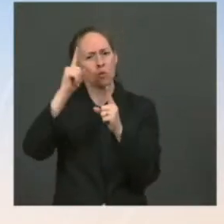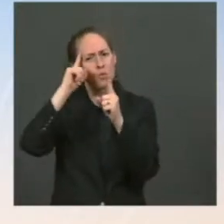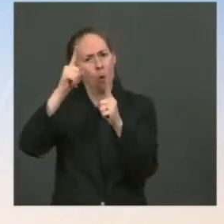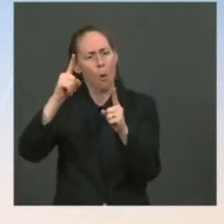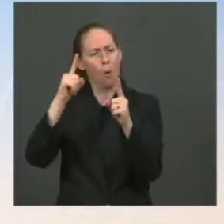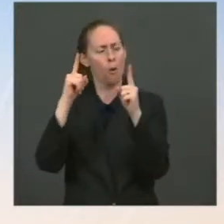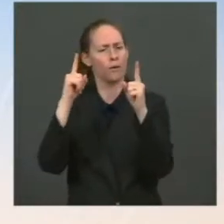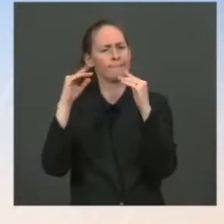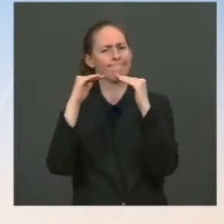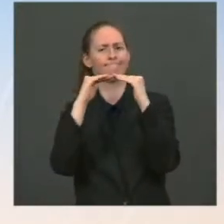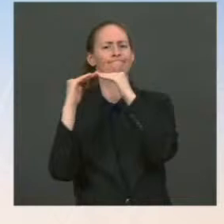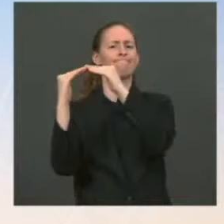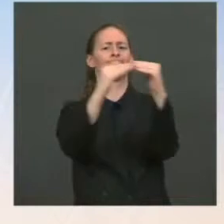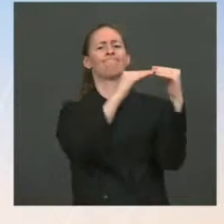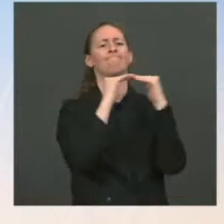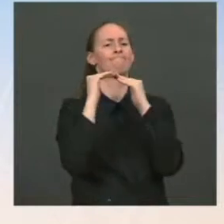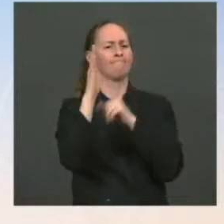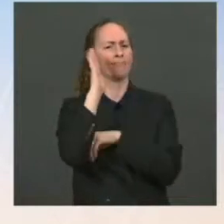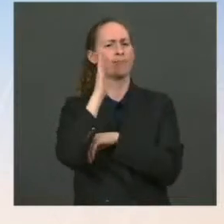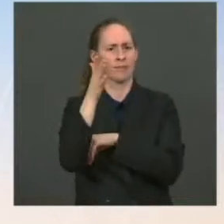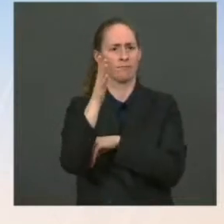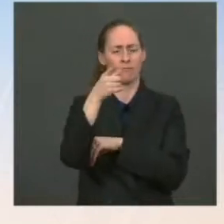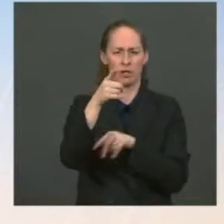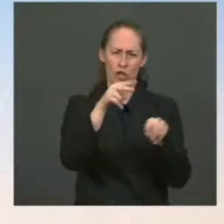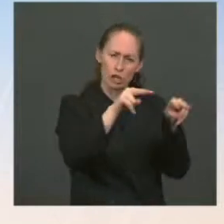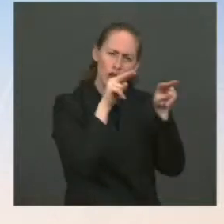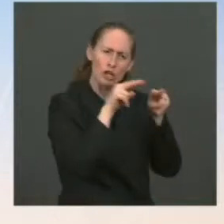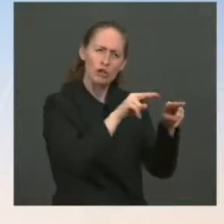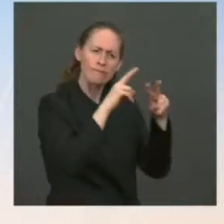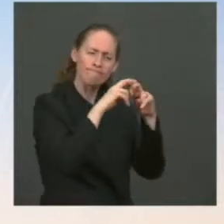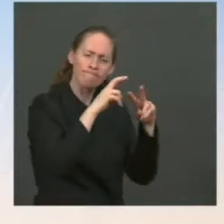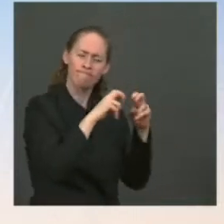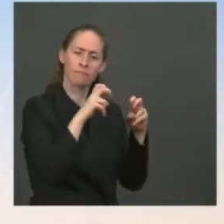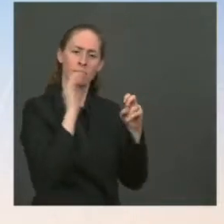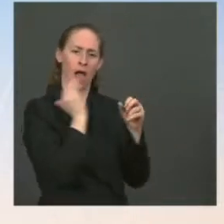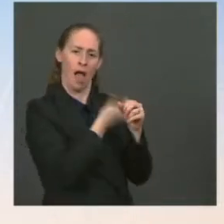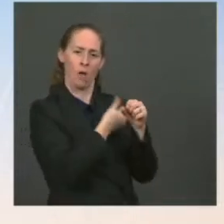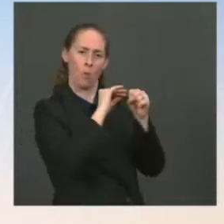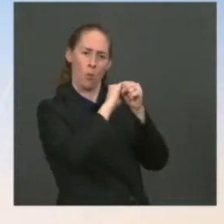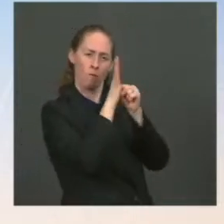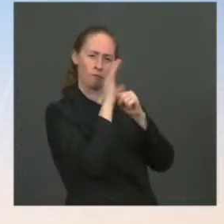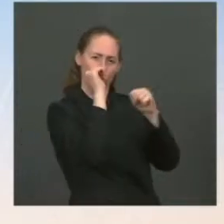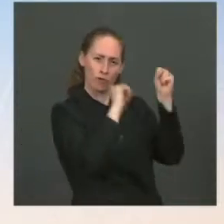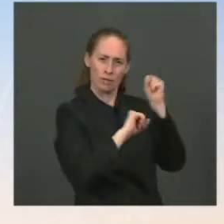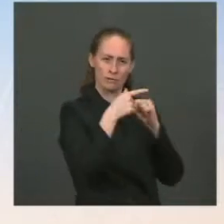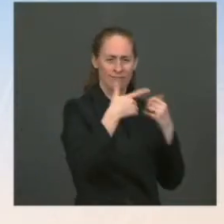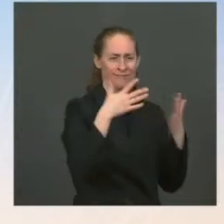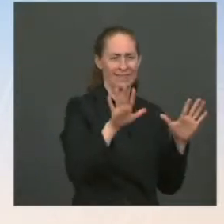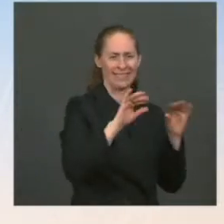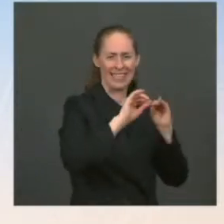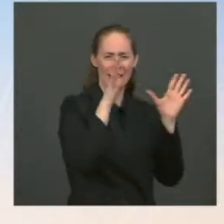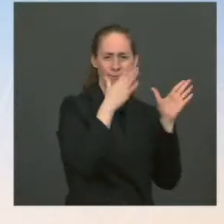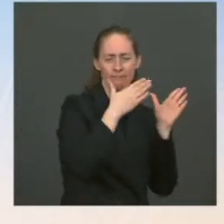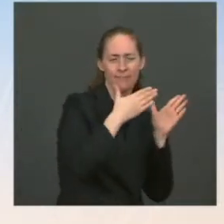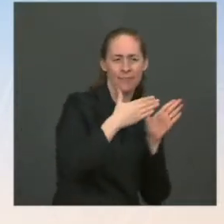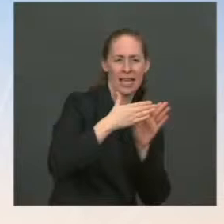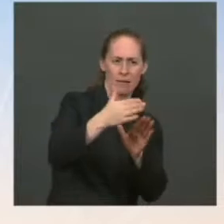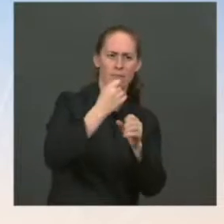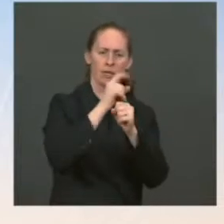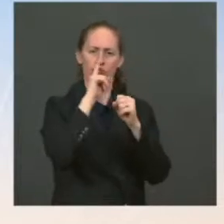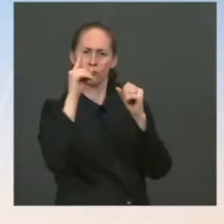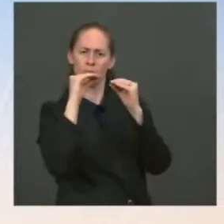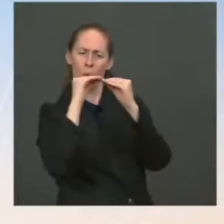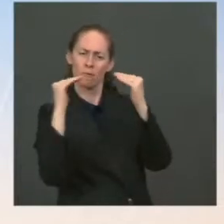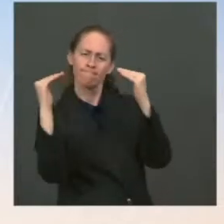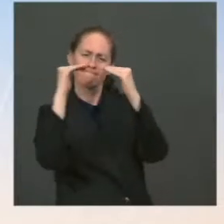I mean, like I said, if you look at the COVID strategy that we had, it was done done in an equitable way, and we're going to continue to do that